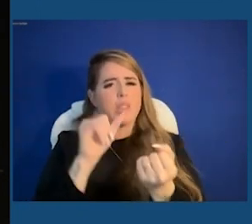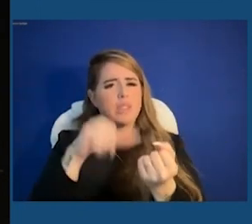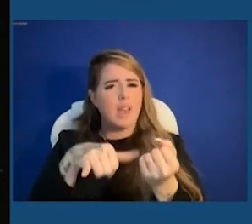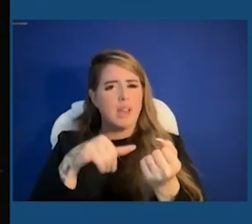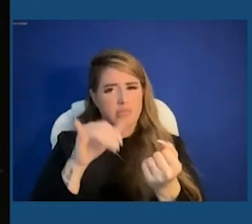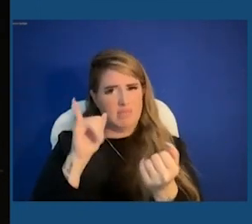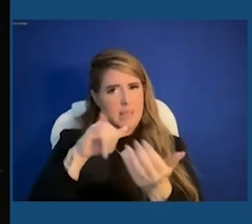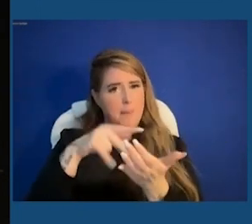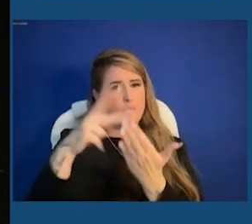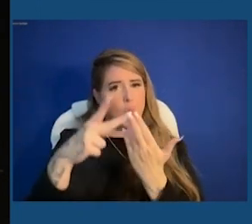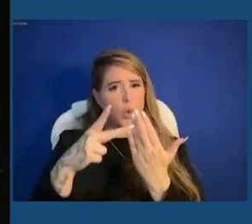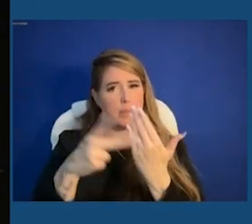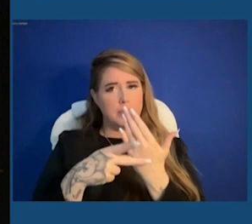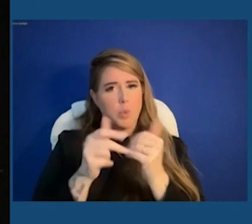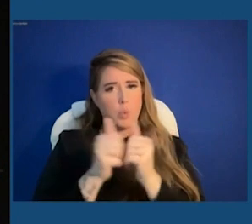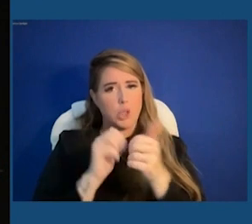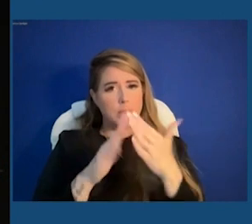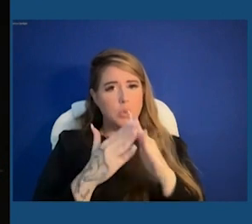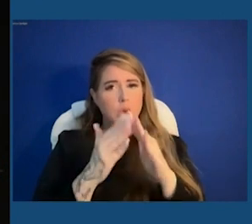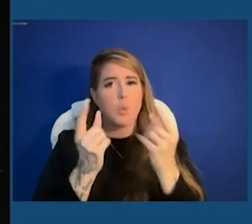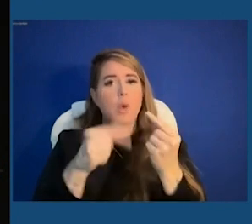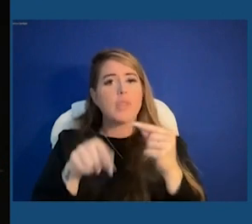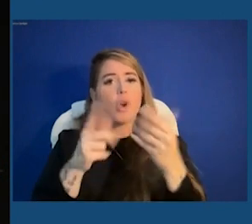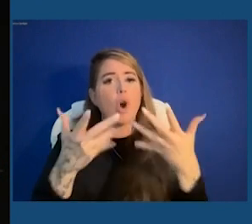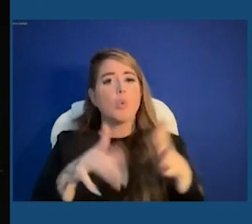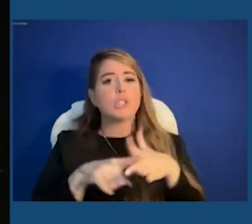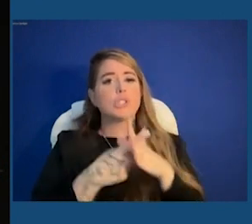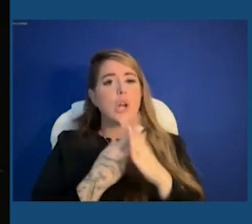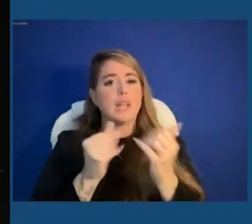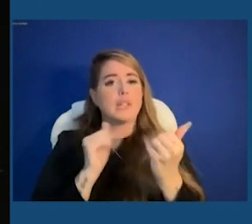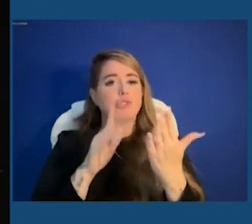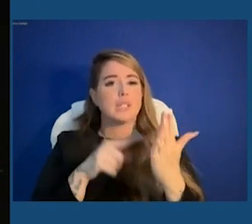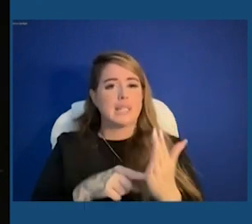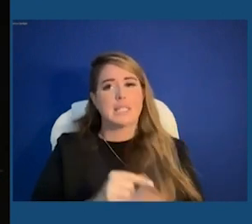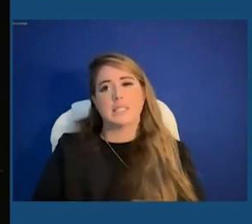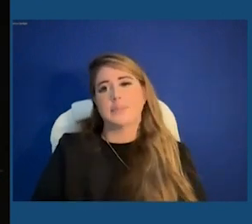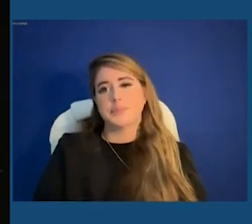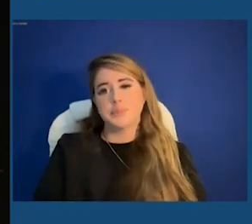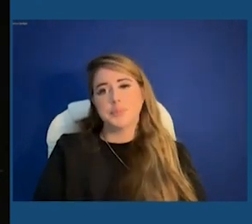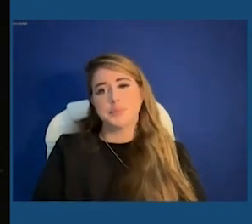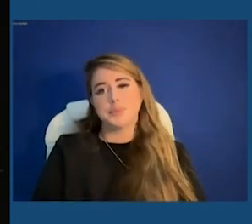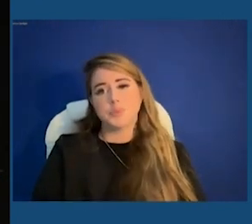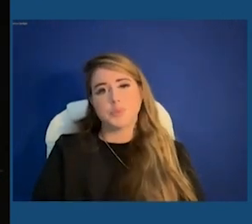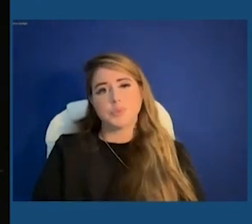that the community are already starting and addressing this?